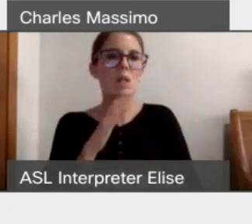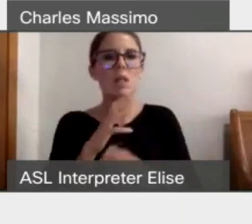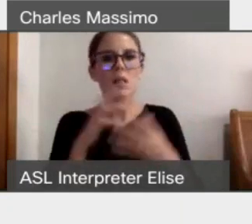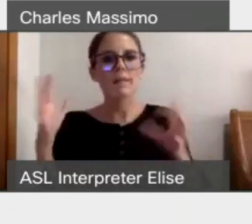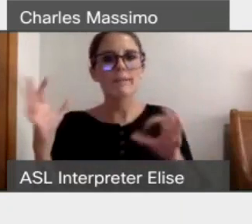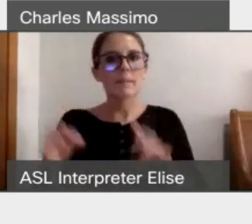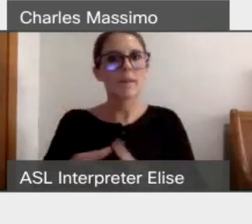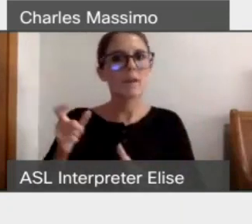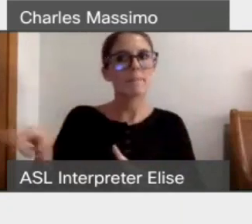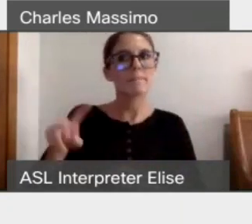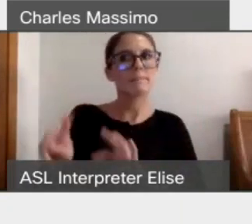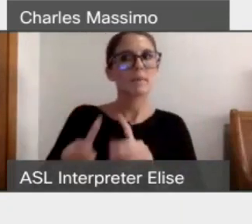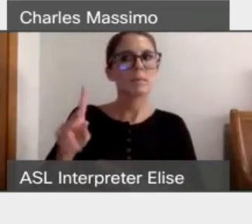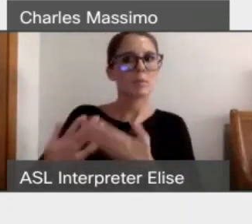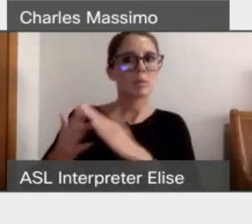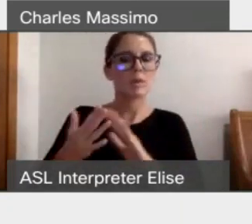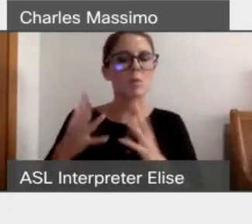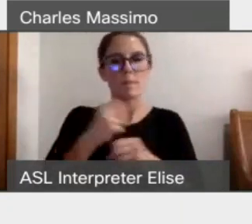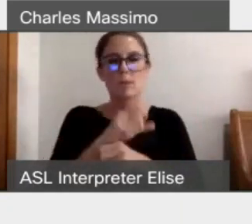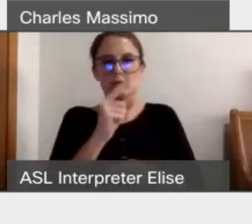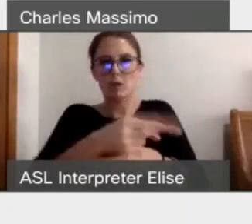from people so that we can get it right.